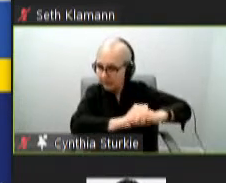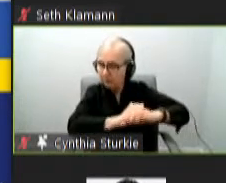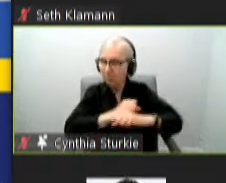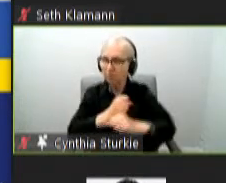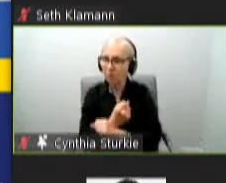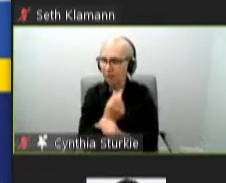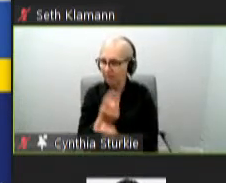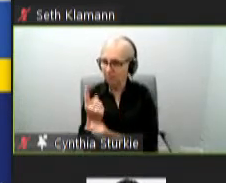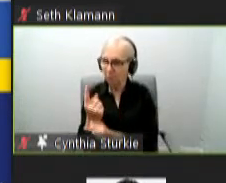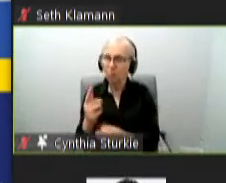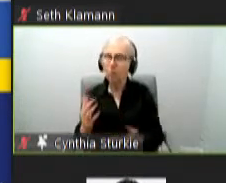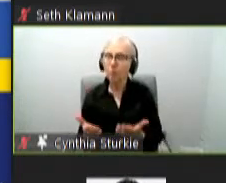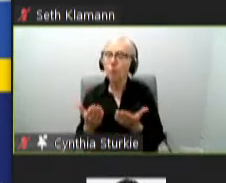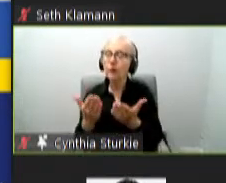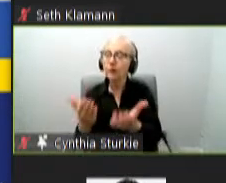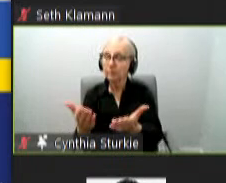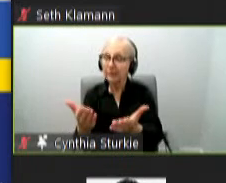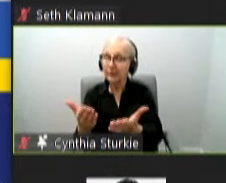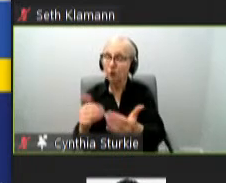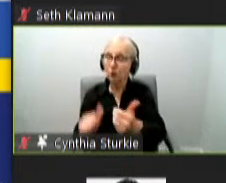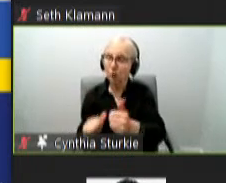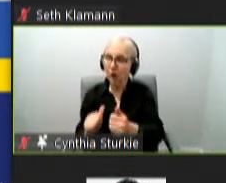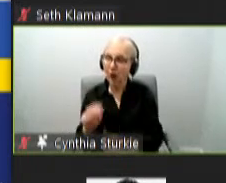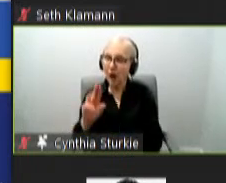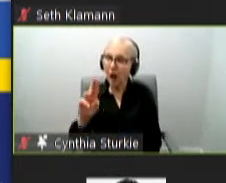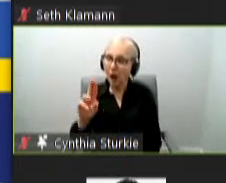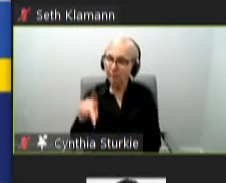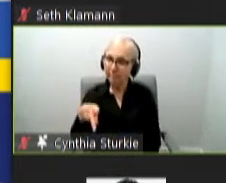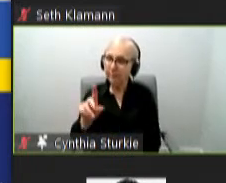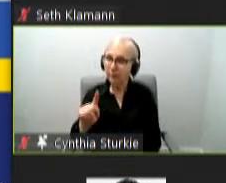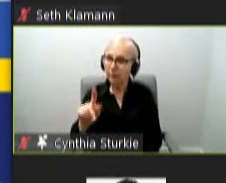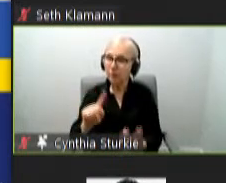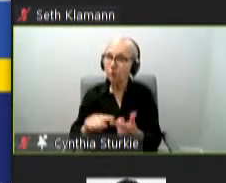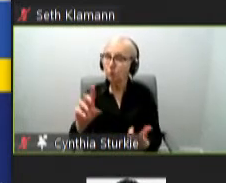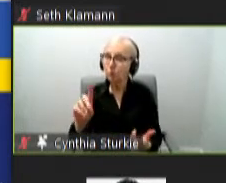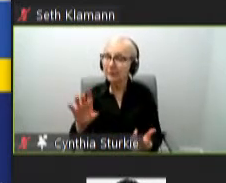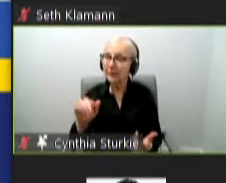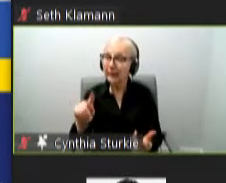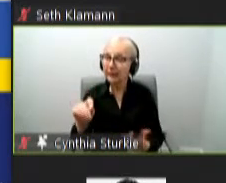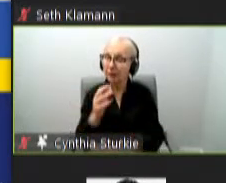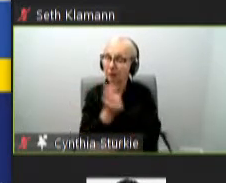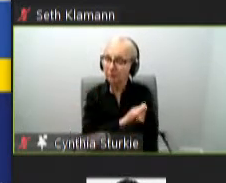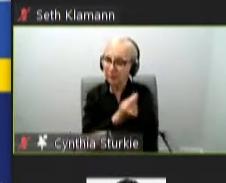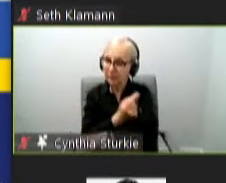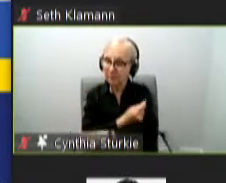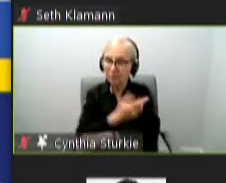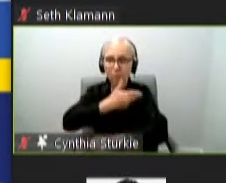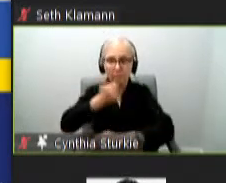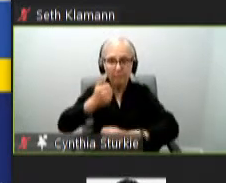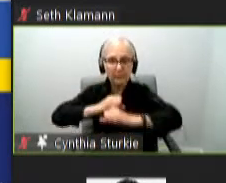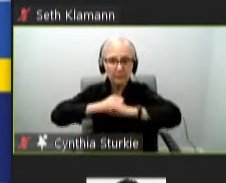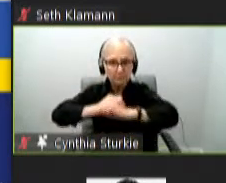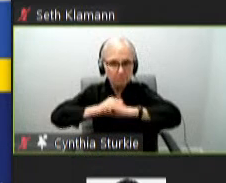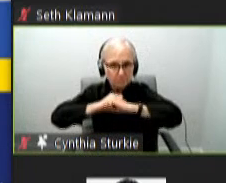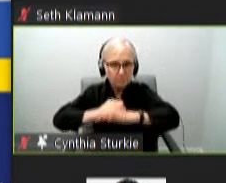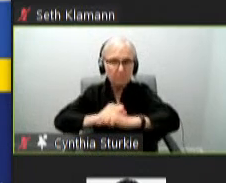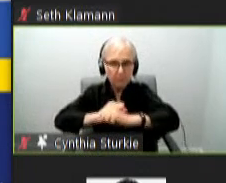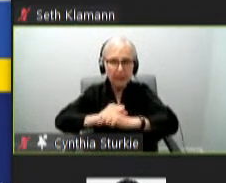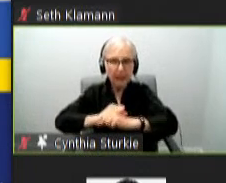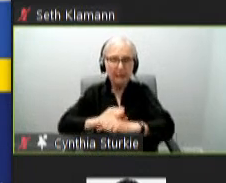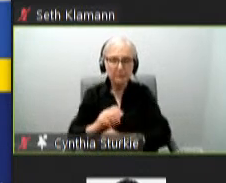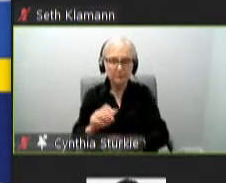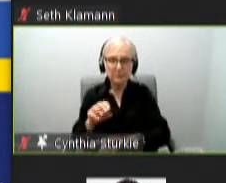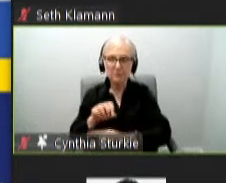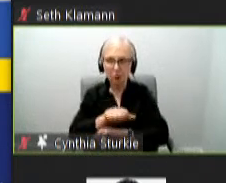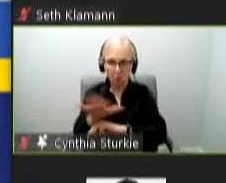really recommend people stay up to date on their vaccines so that they can have the best protection as cases are trending